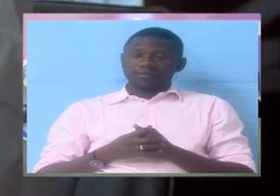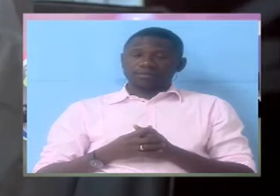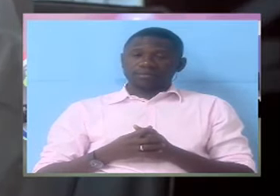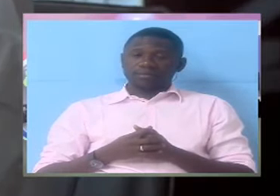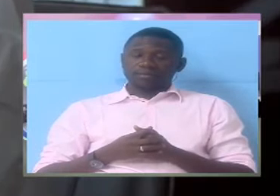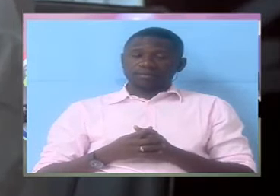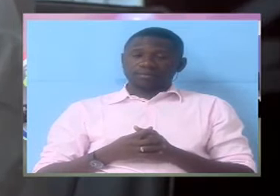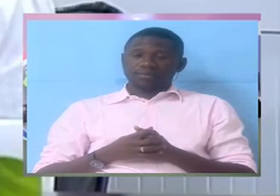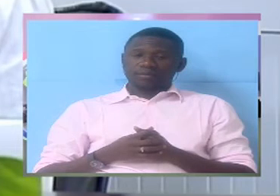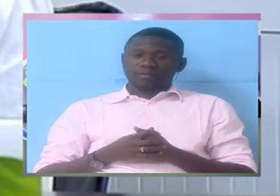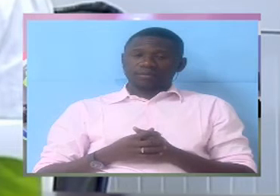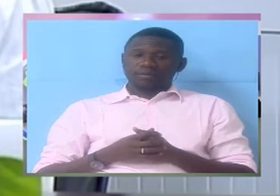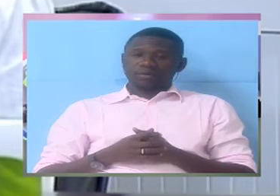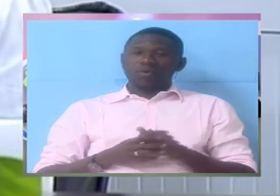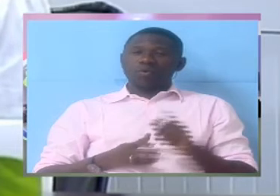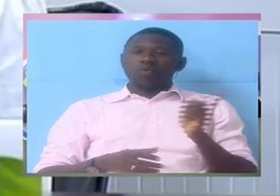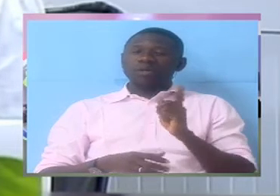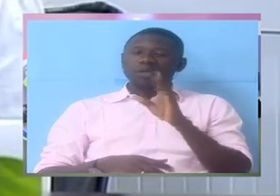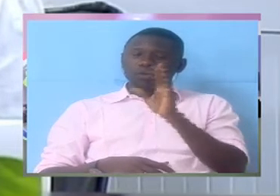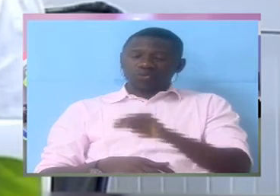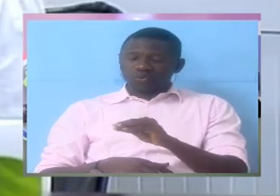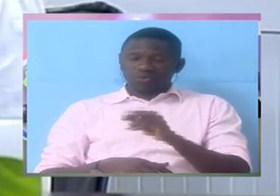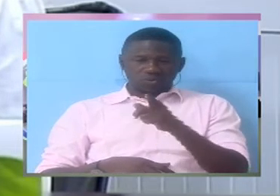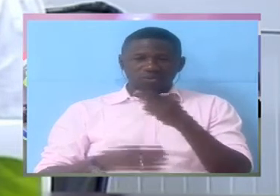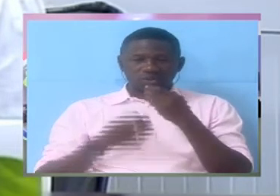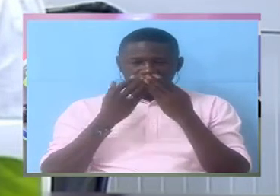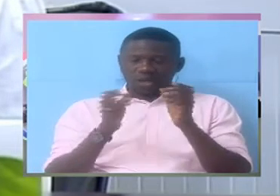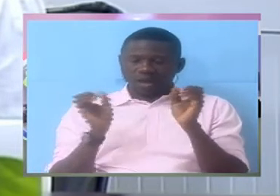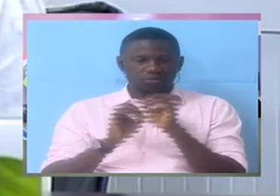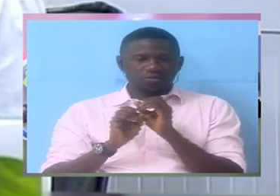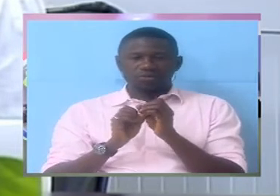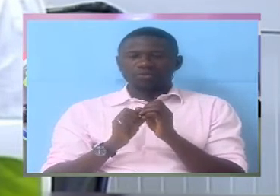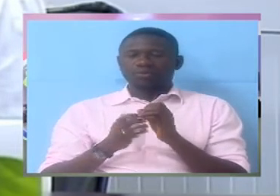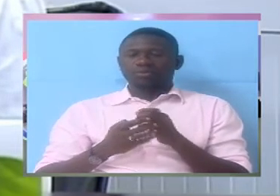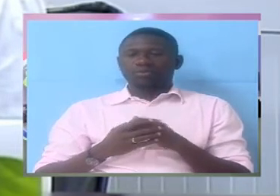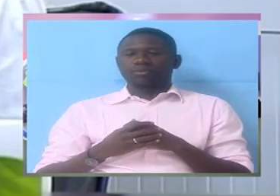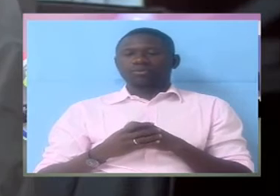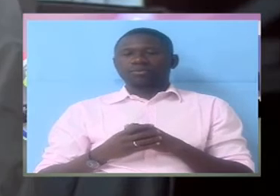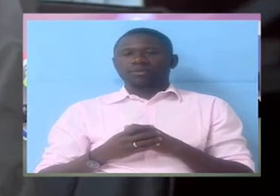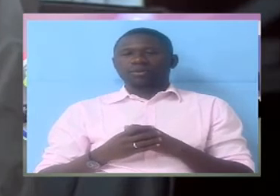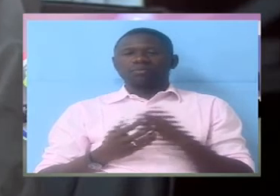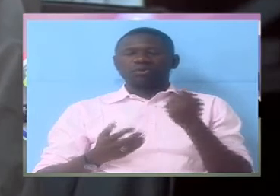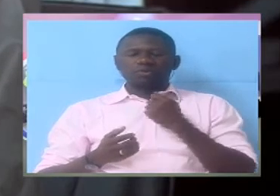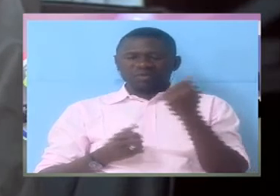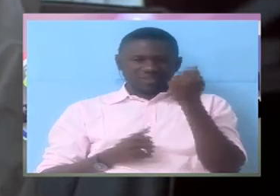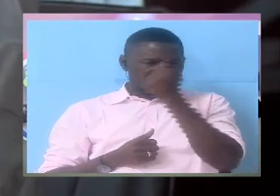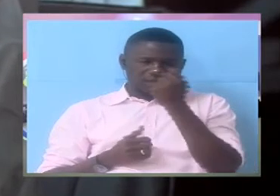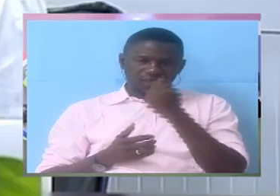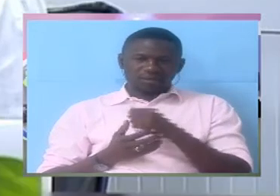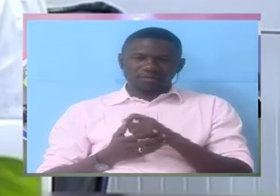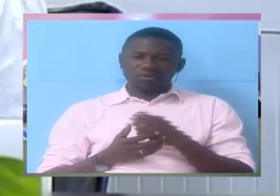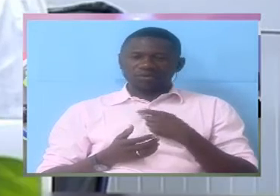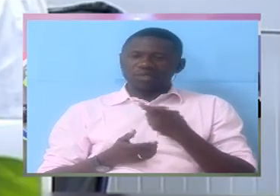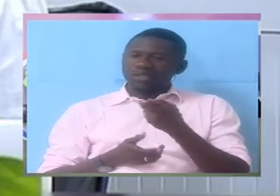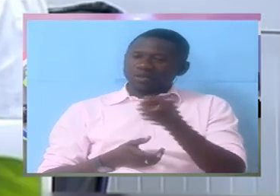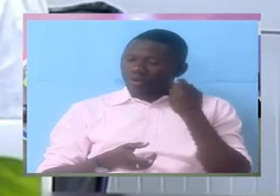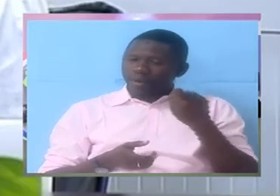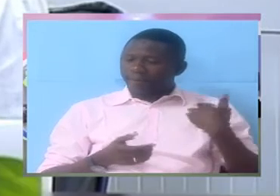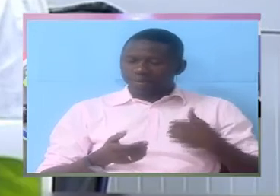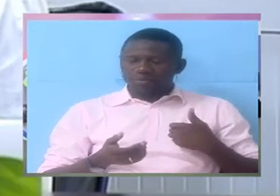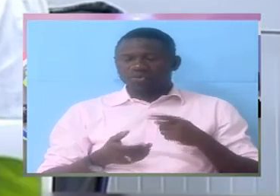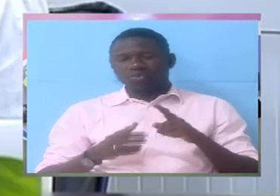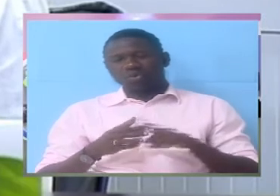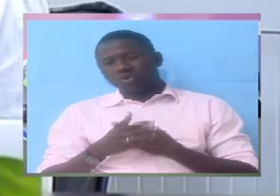them, more for the. What are you doing? What they were doing, you didn't narrate that. Come on, let's show you bang for.